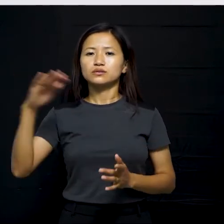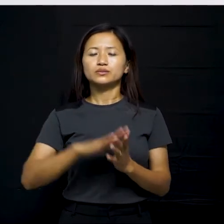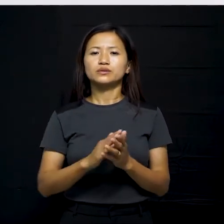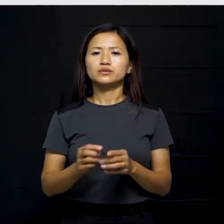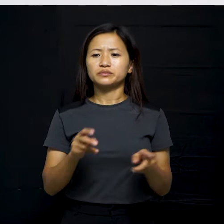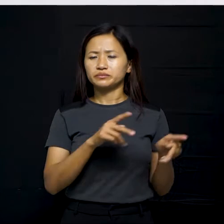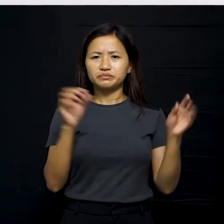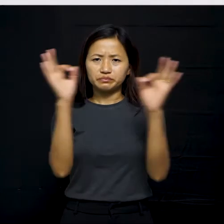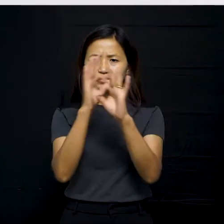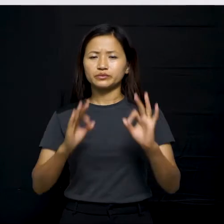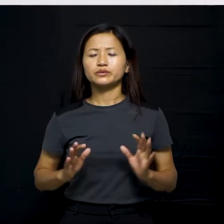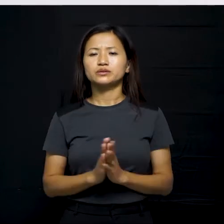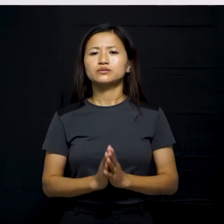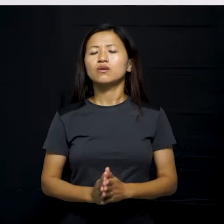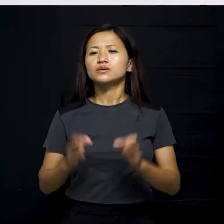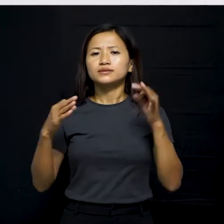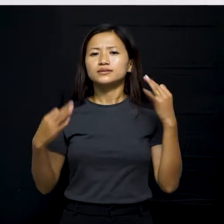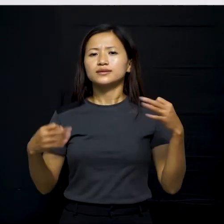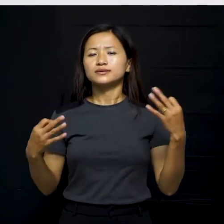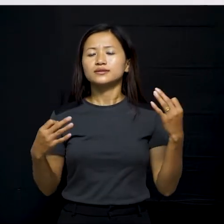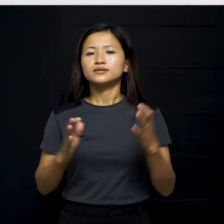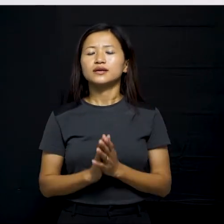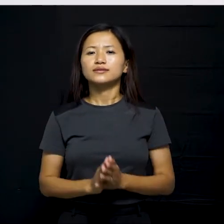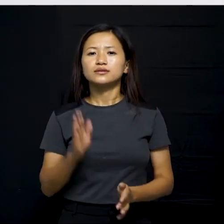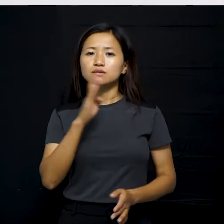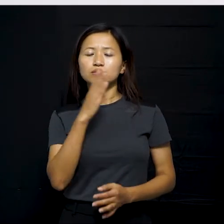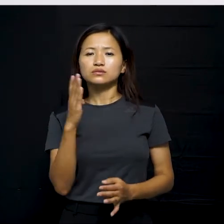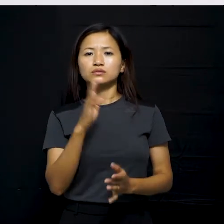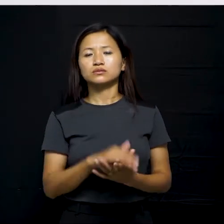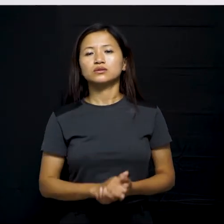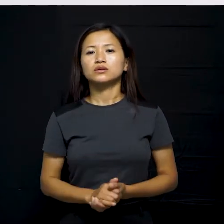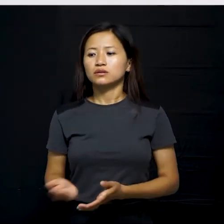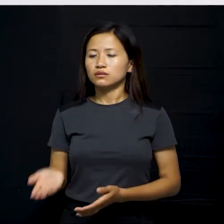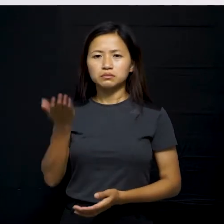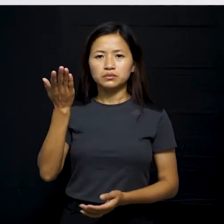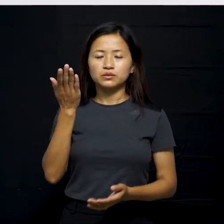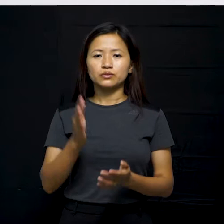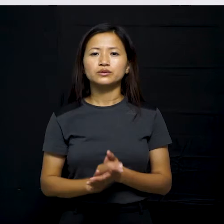to prepare the folk dances and folk songs. They also come up with their